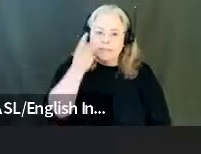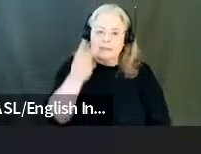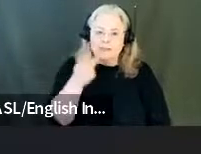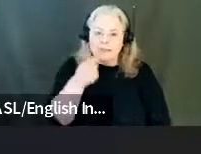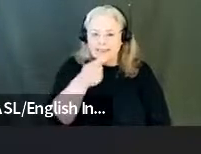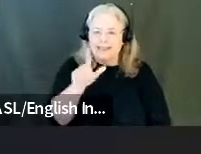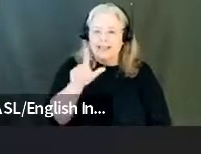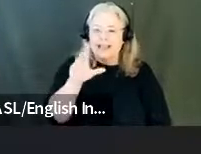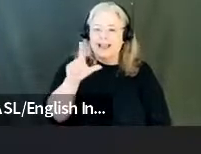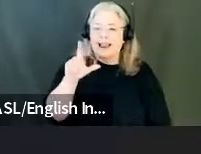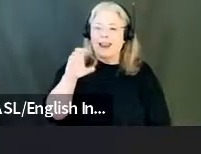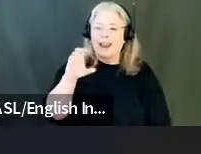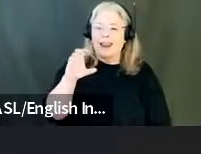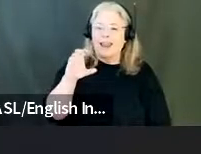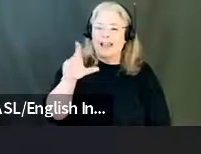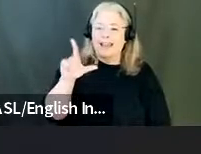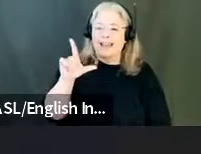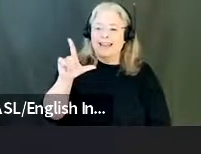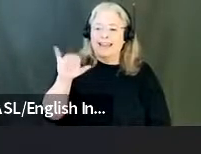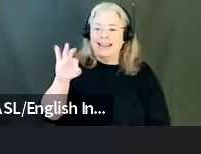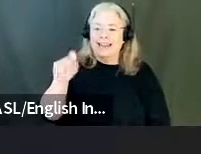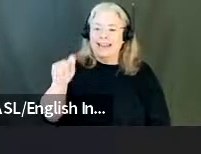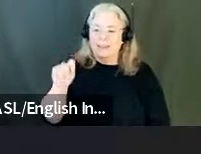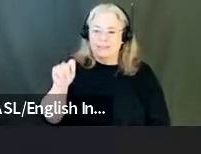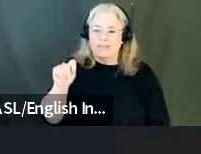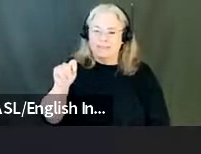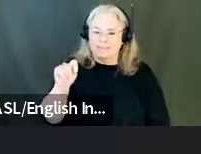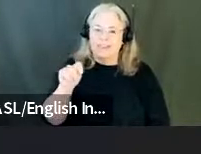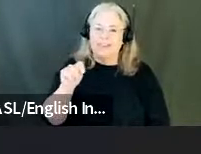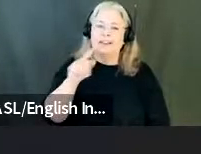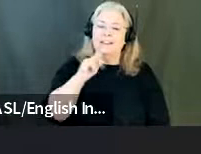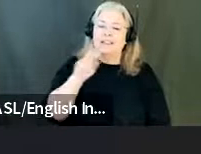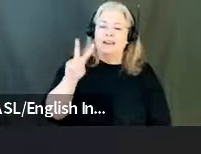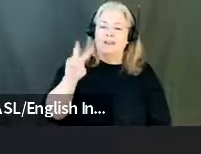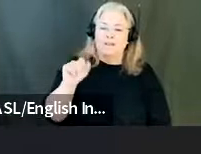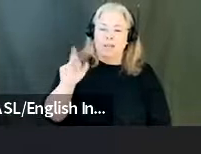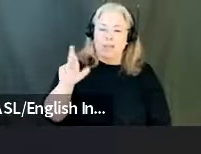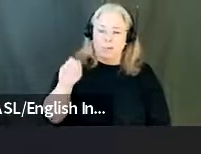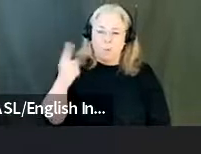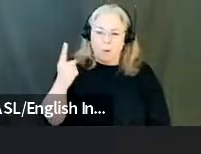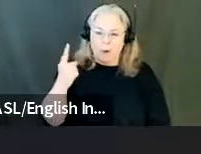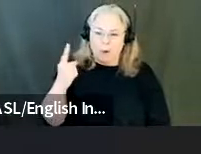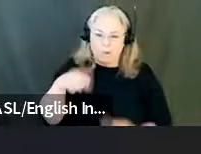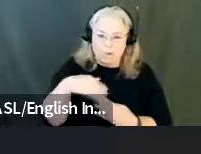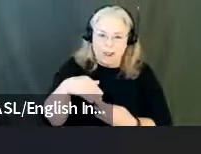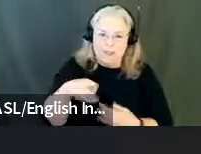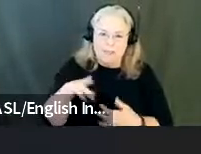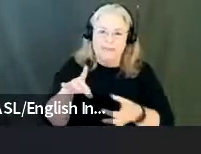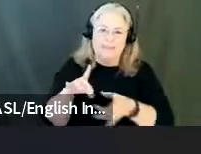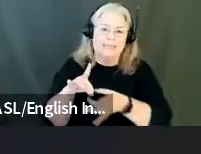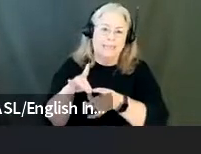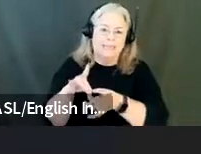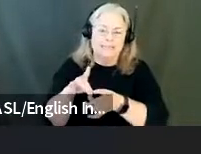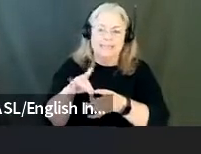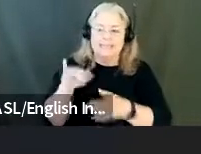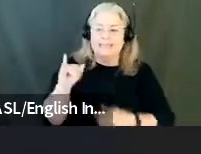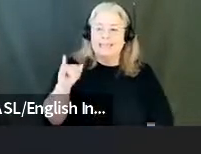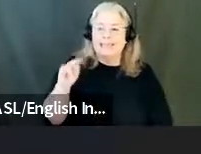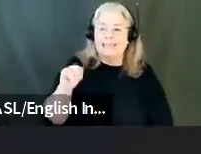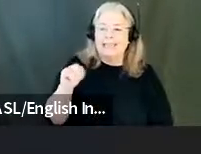rug gripper tape around the soda can, and then Velcro one wrap around that, and then attached to the industrial Velcro